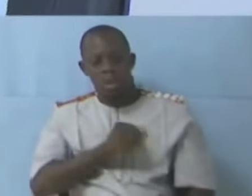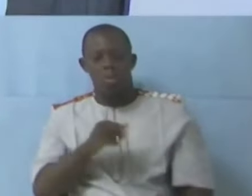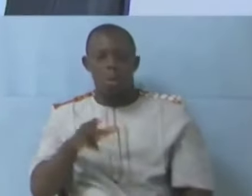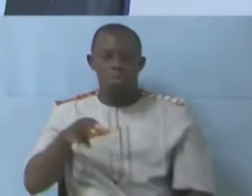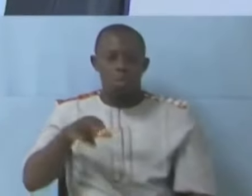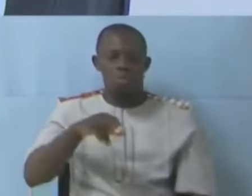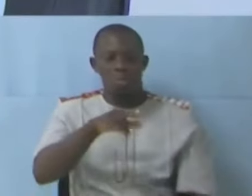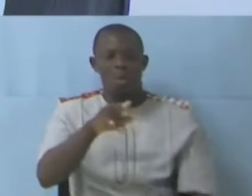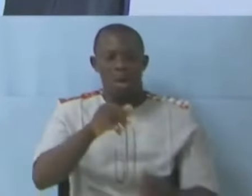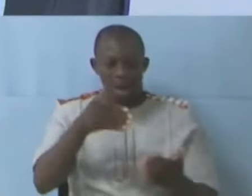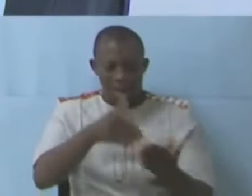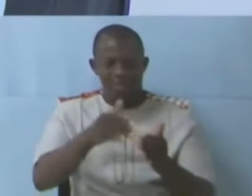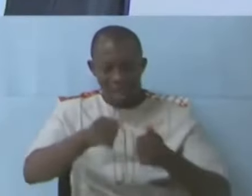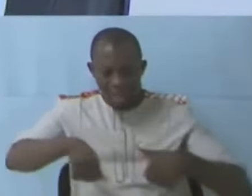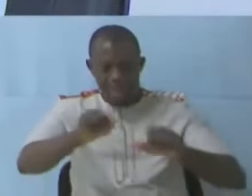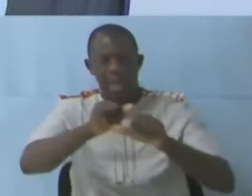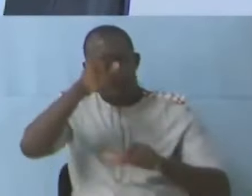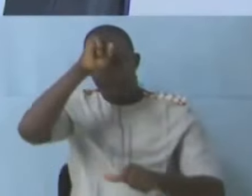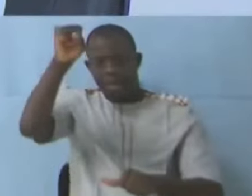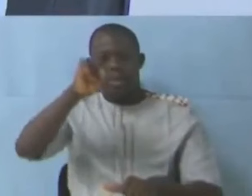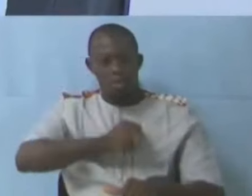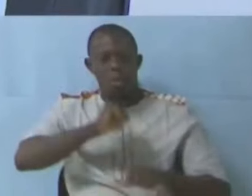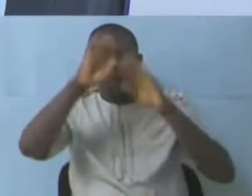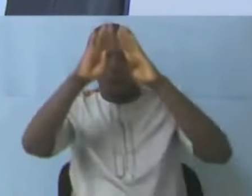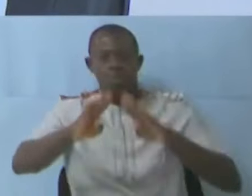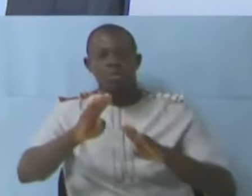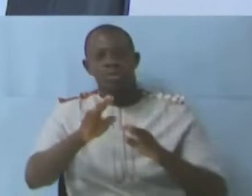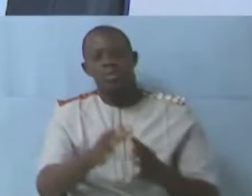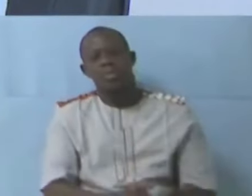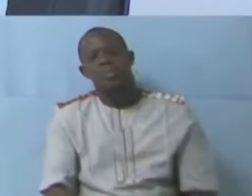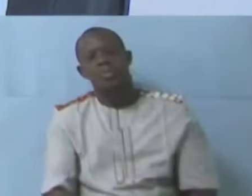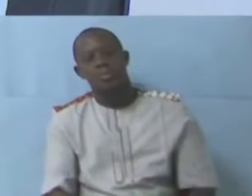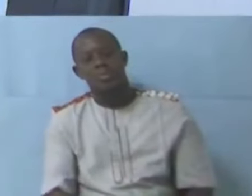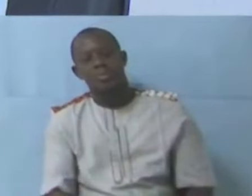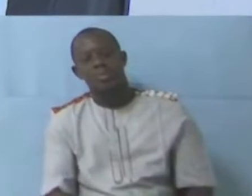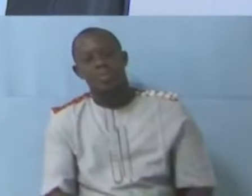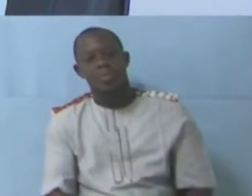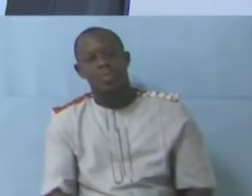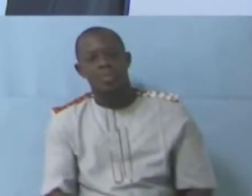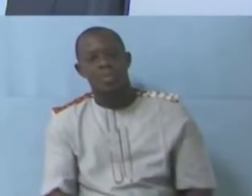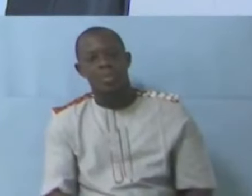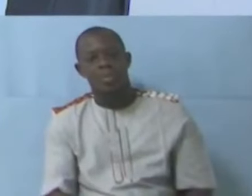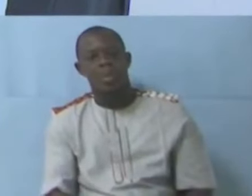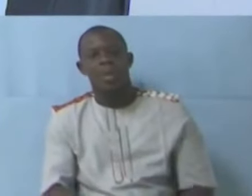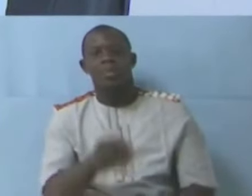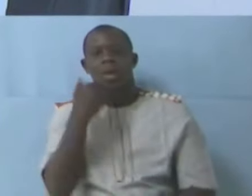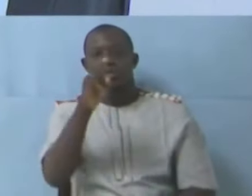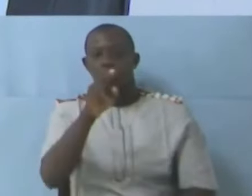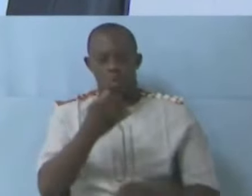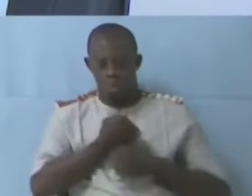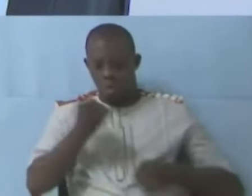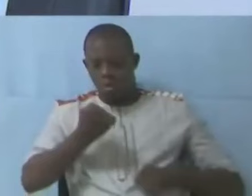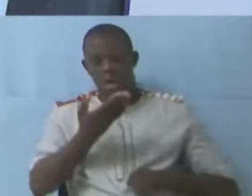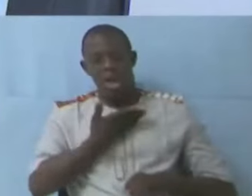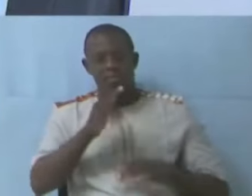demé towards the president's residence. Then I went around near the president's residence. Armed or unarmed?